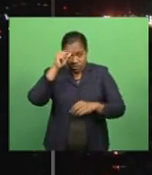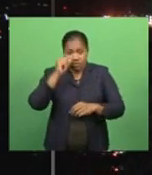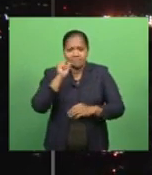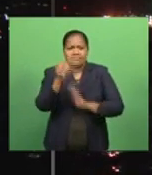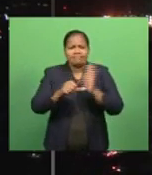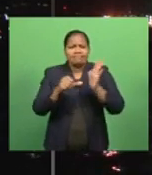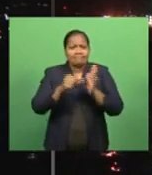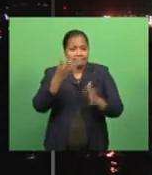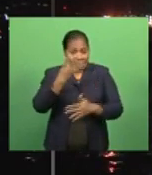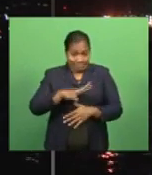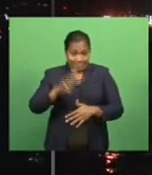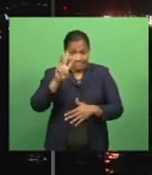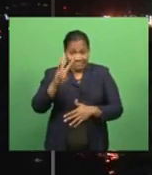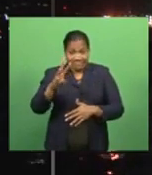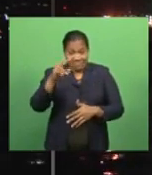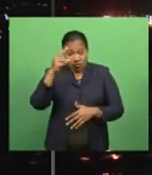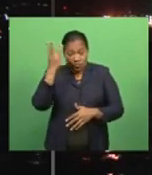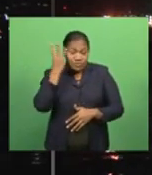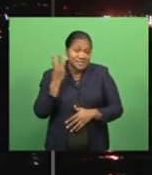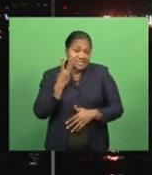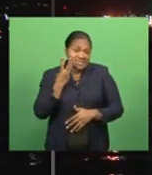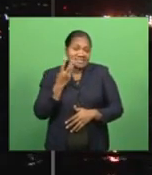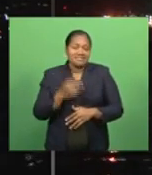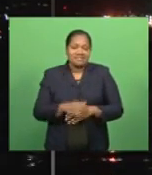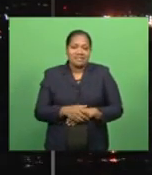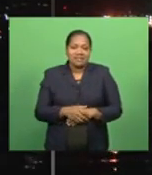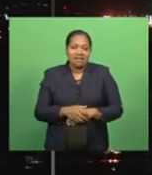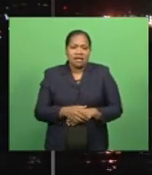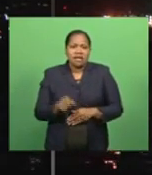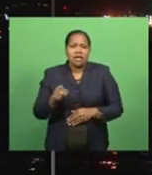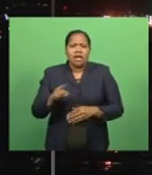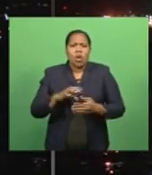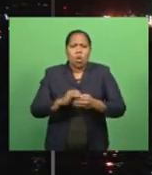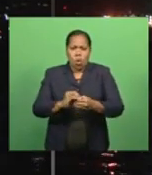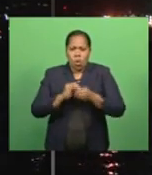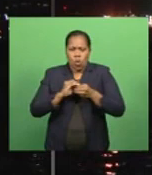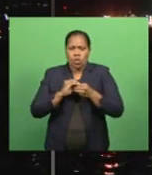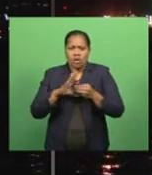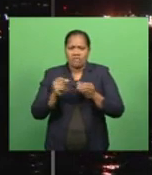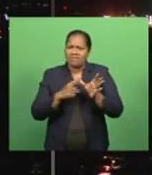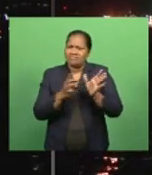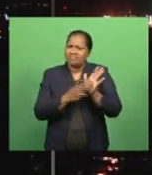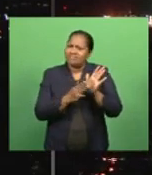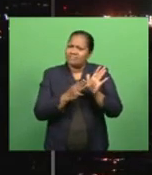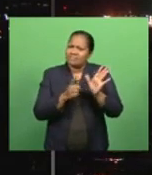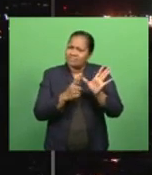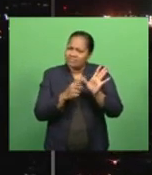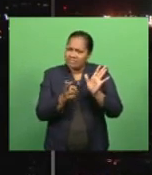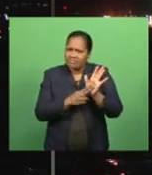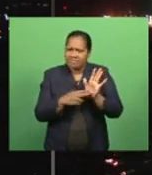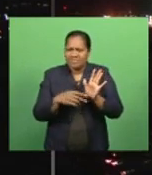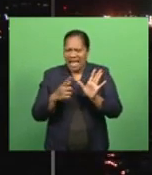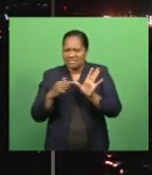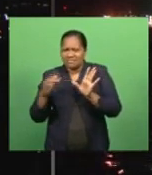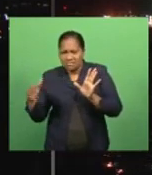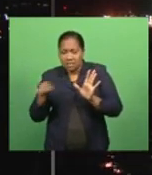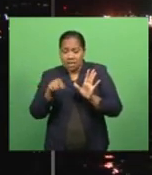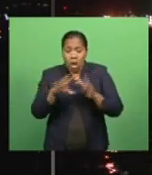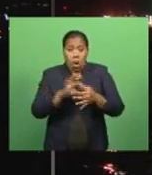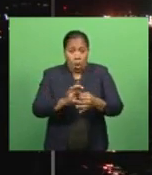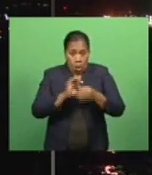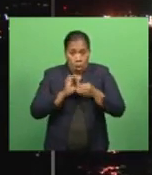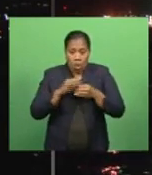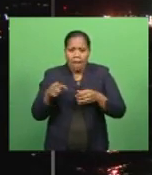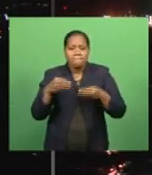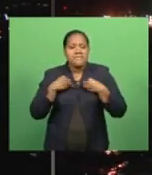of 43-year-old Mezabeen Azam, the owner of Aman Azam, an online clothing shop. The entrepreneur has thousands of